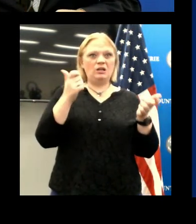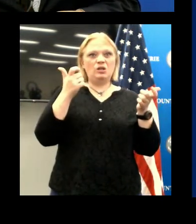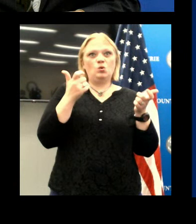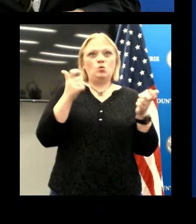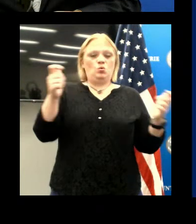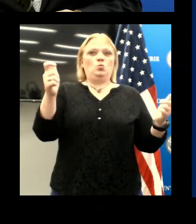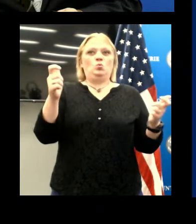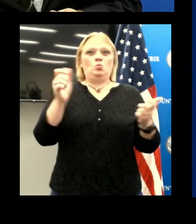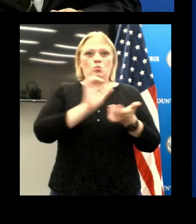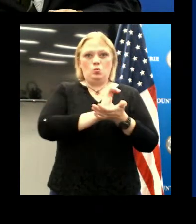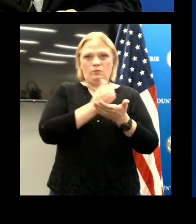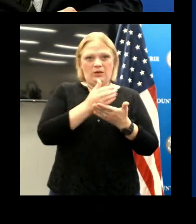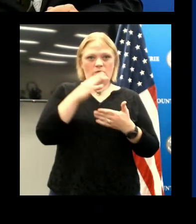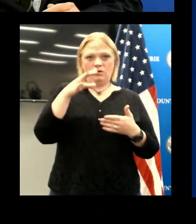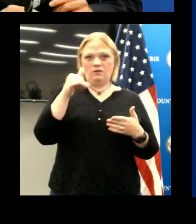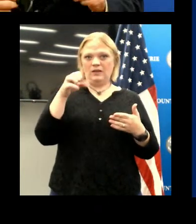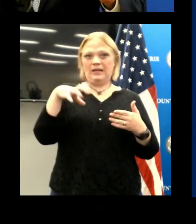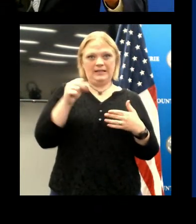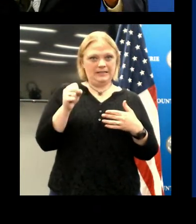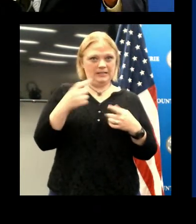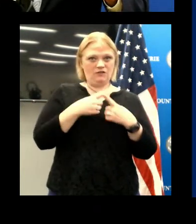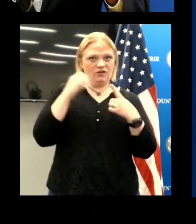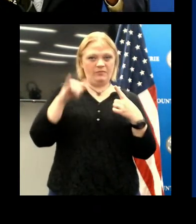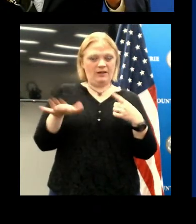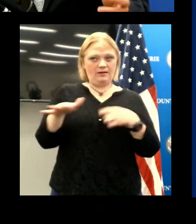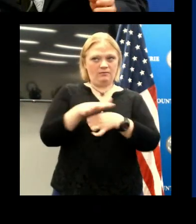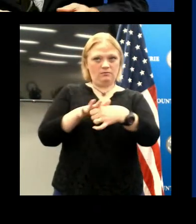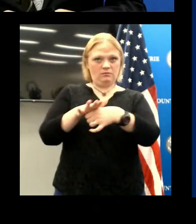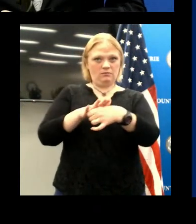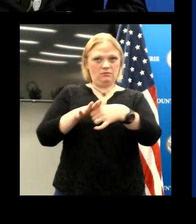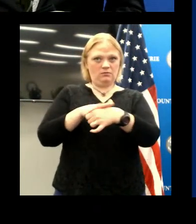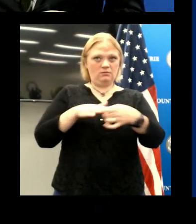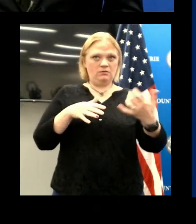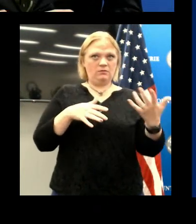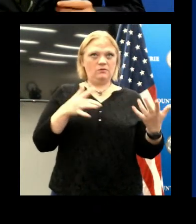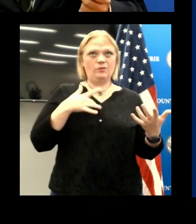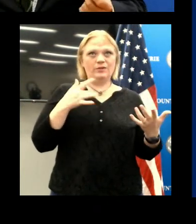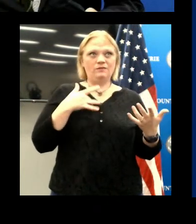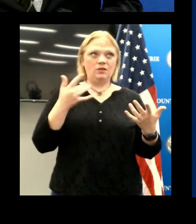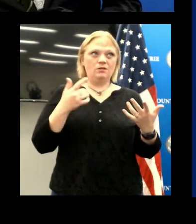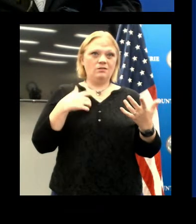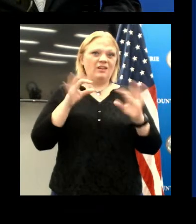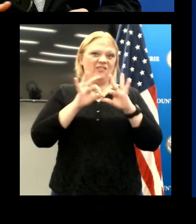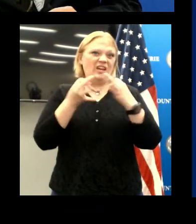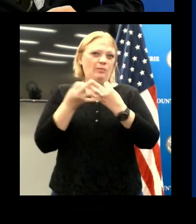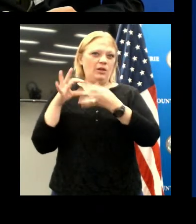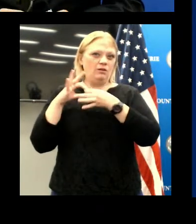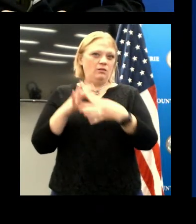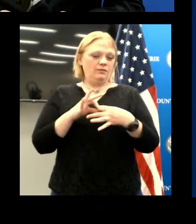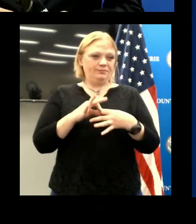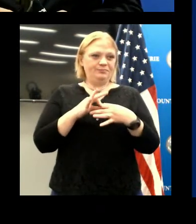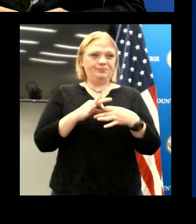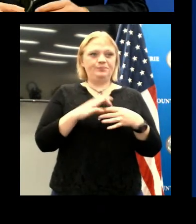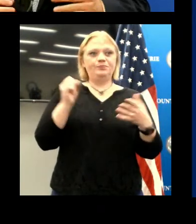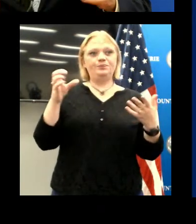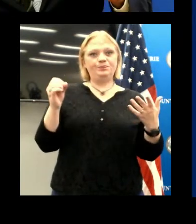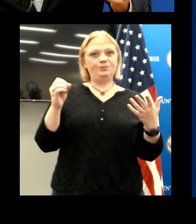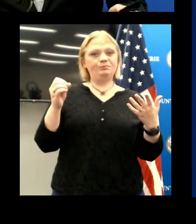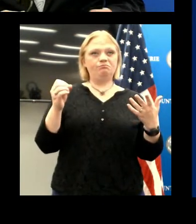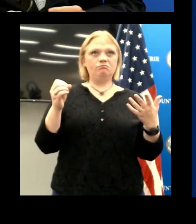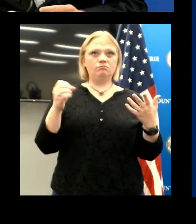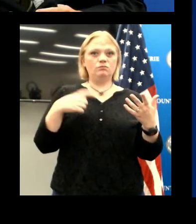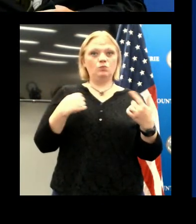cases received from that zip code. And we think a number of the cases were family related. So we've